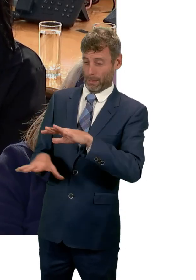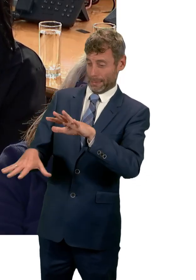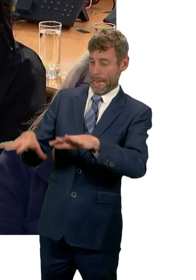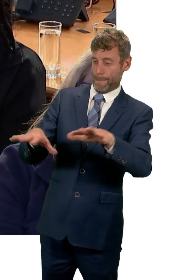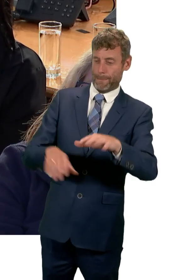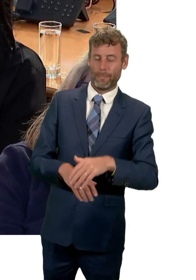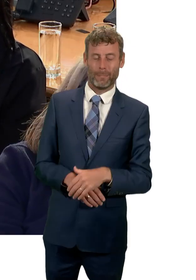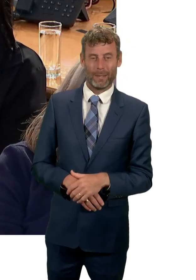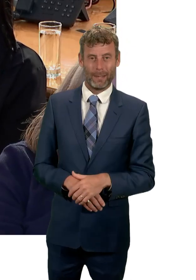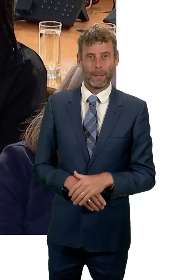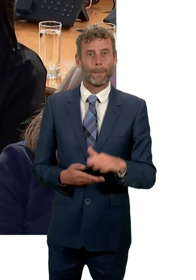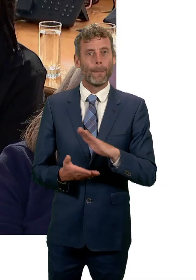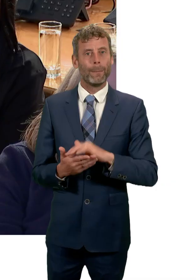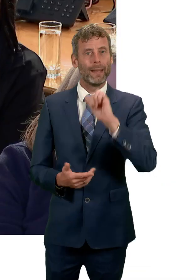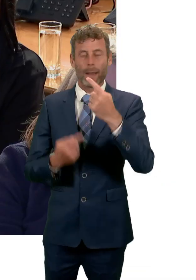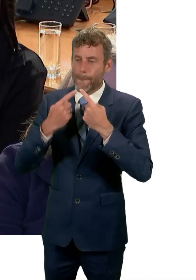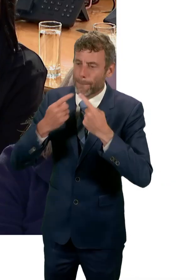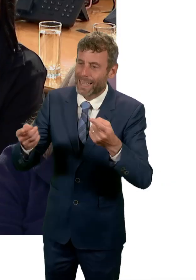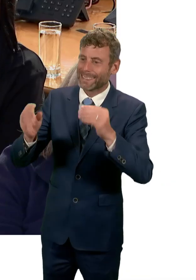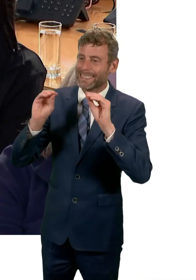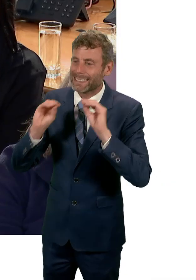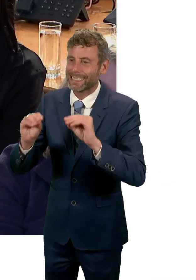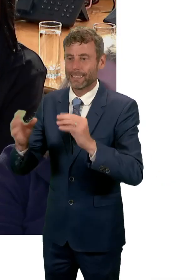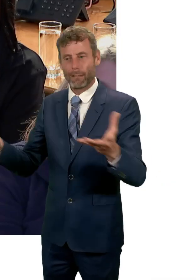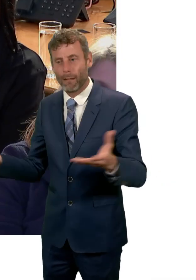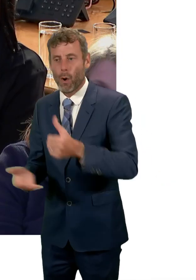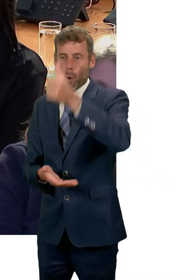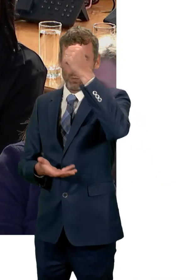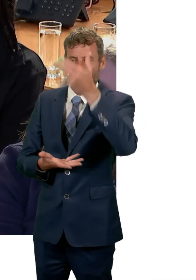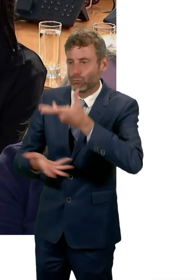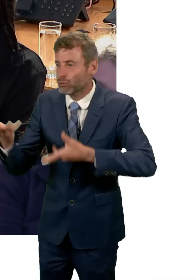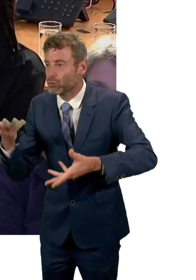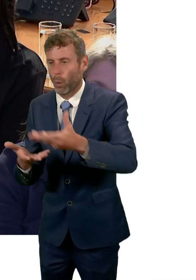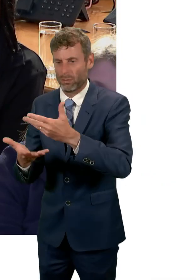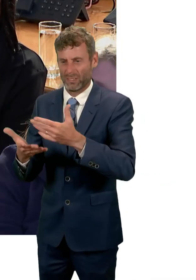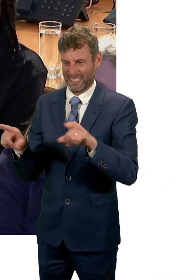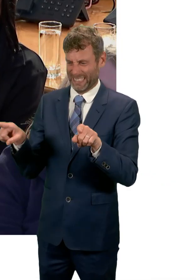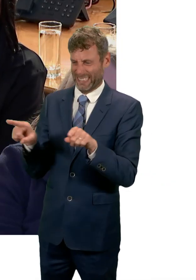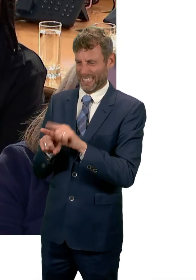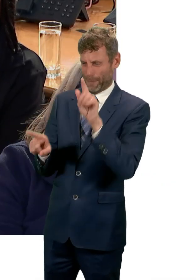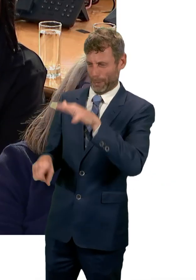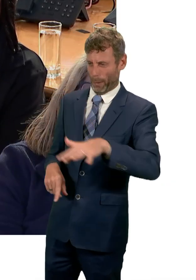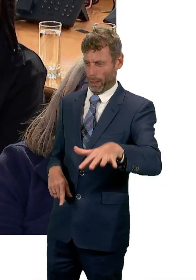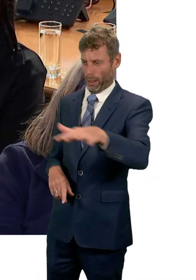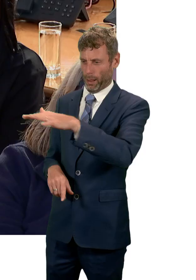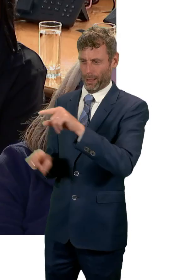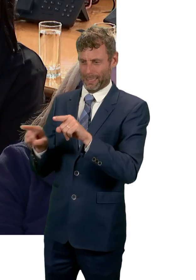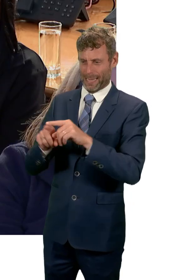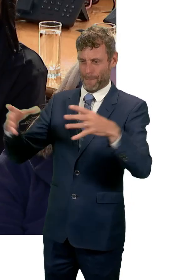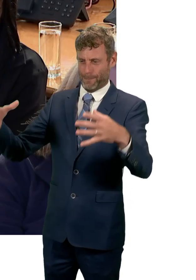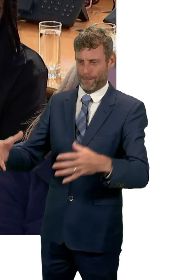of society to get involved in this? And how do you encourage people to take personal responsibility? It can't just be